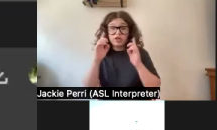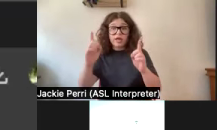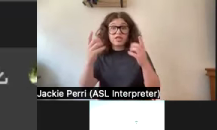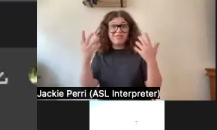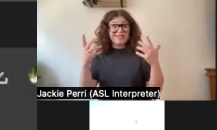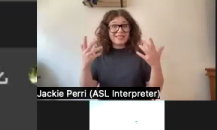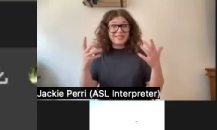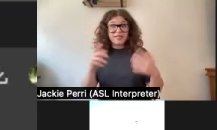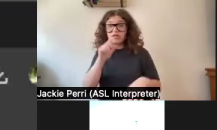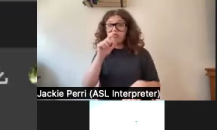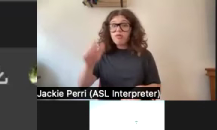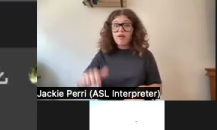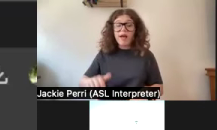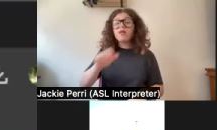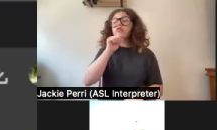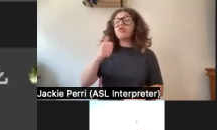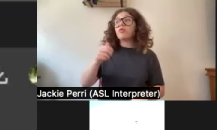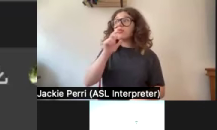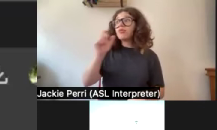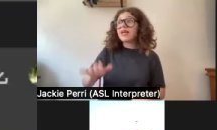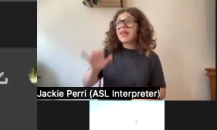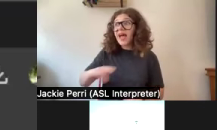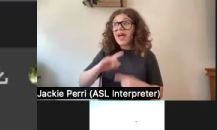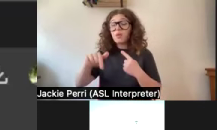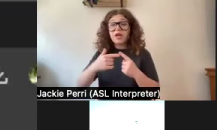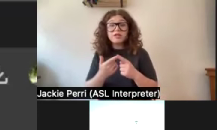You don't even have that when you drive, so I don't know.